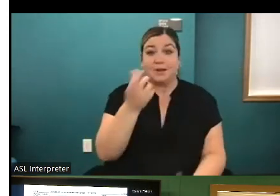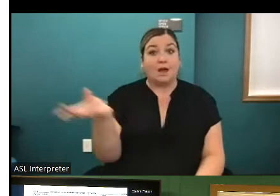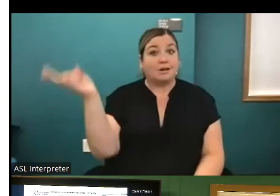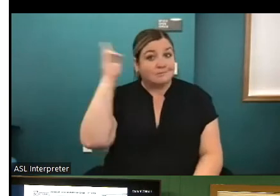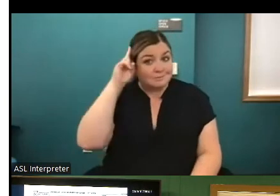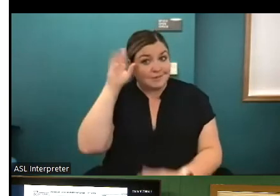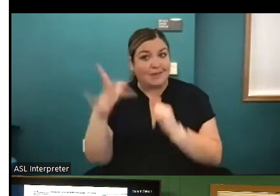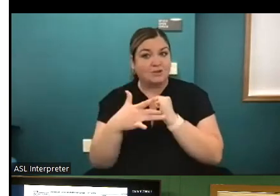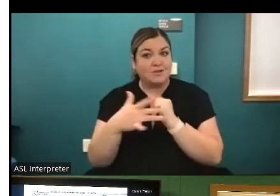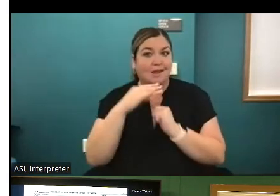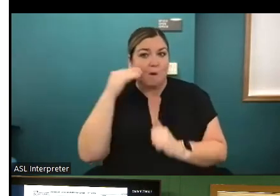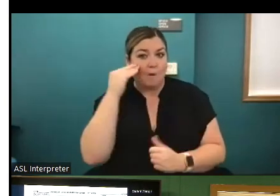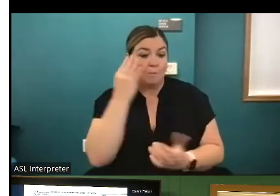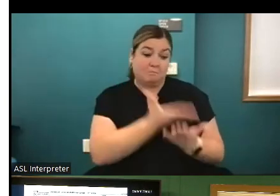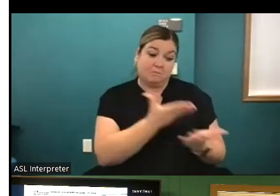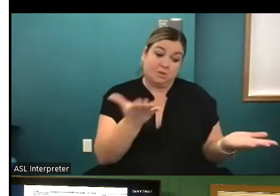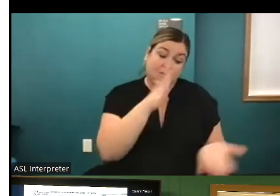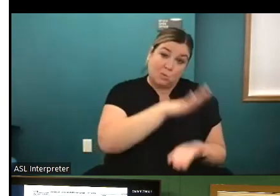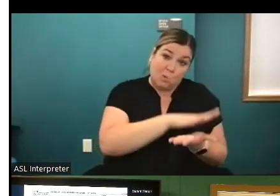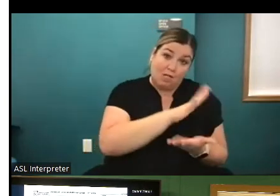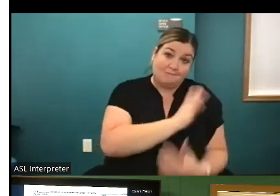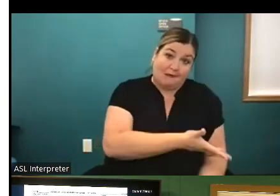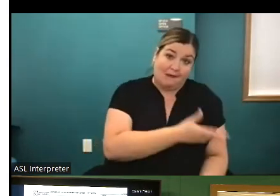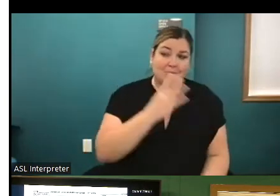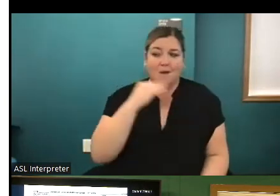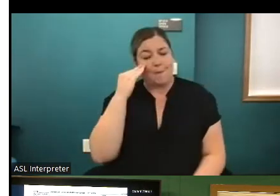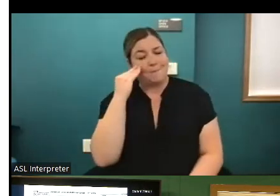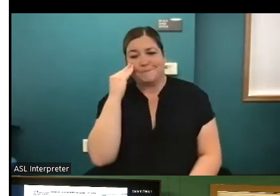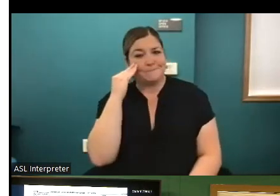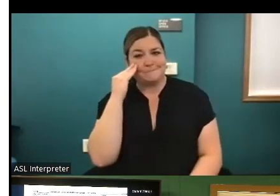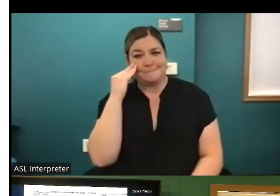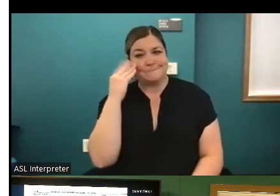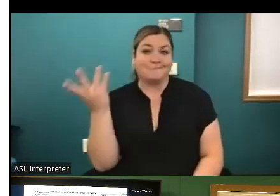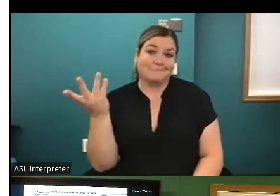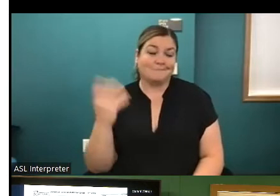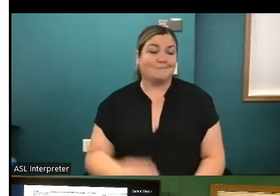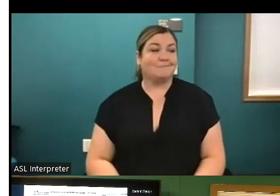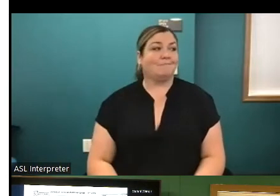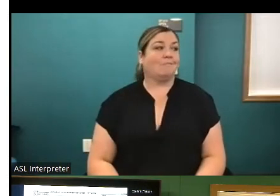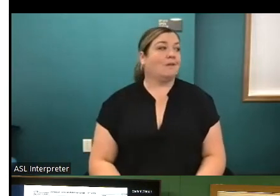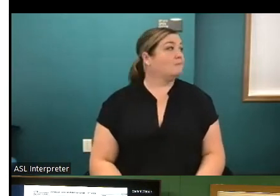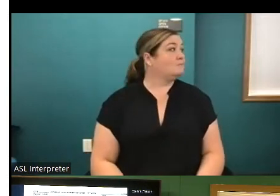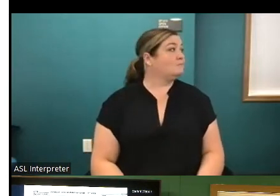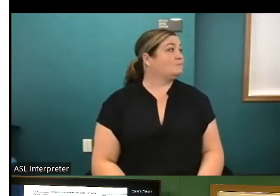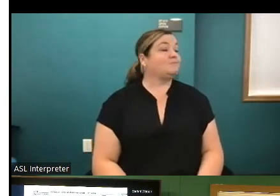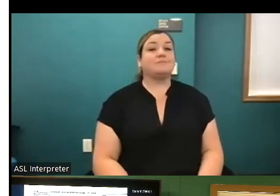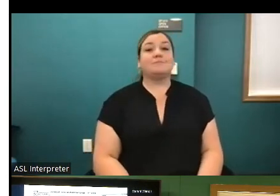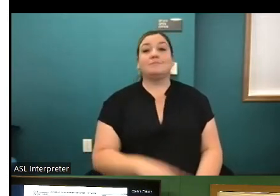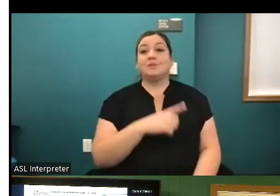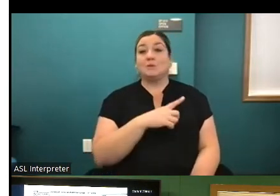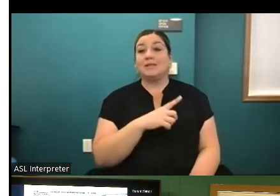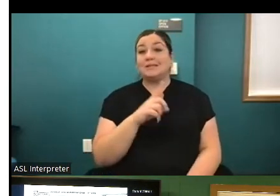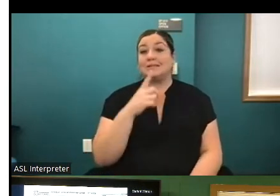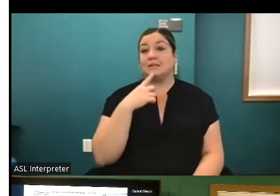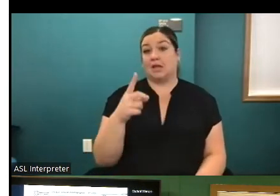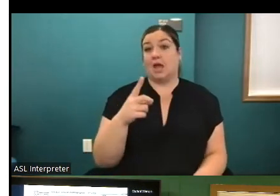their tech when they're at home. They're wearing it at school, but not at home. Yeah. So. Yep. we watch for it. So this can tell